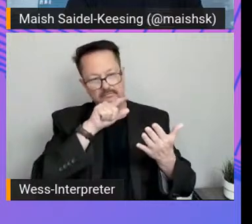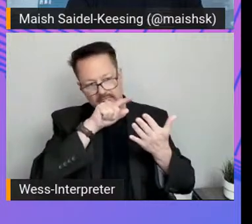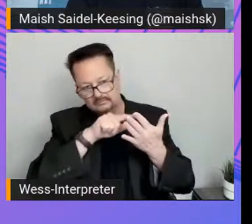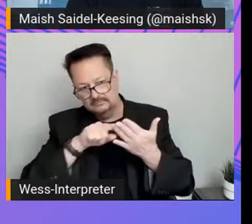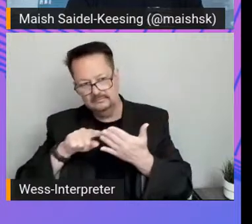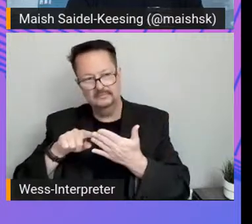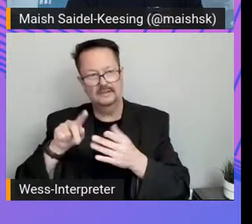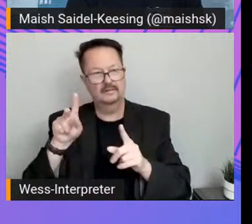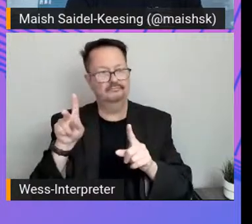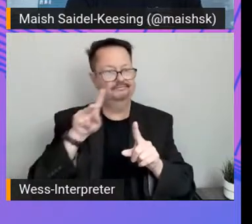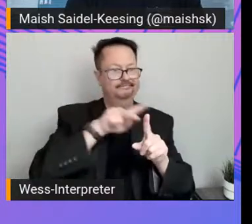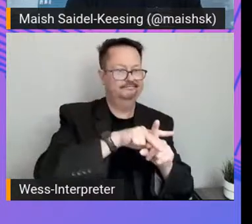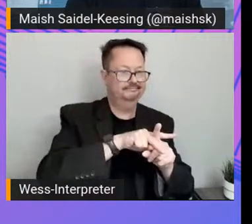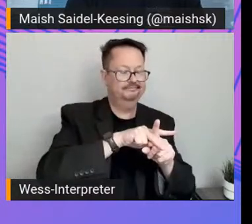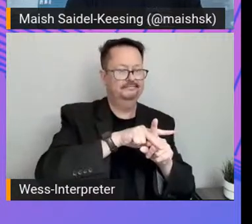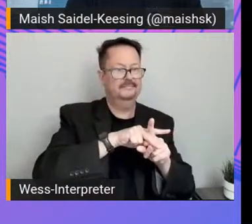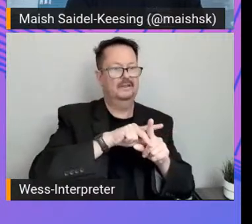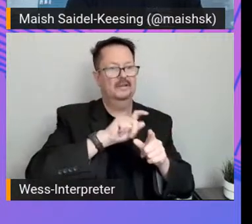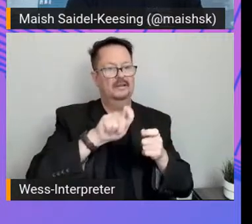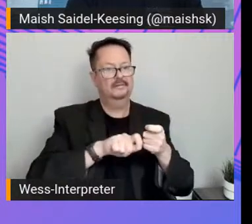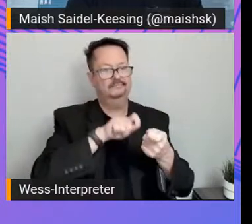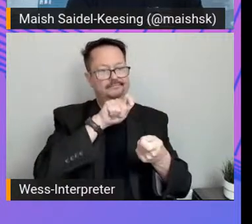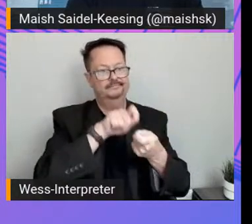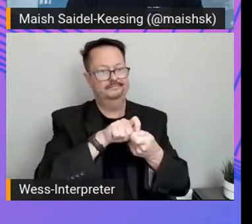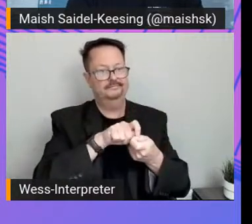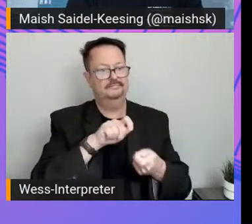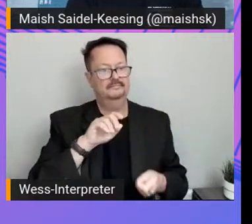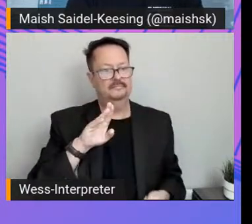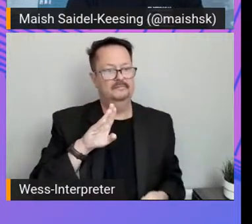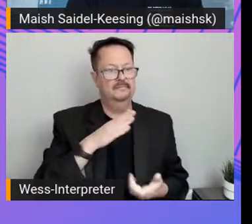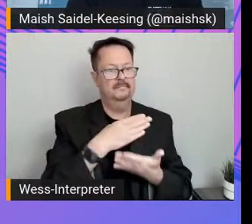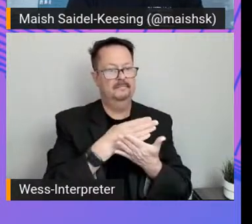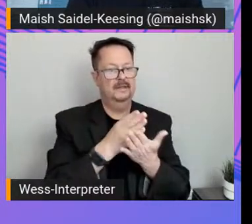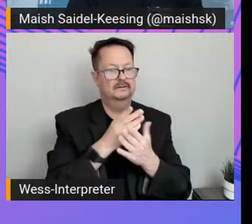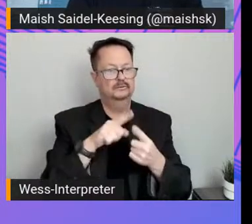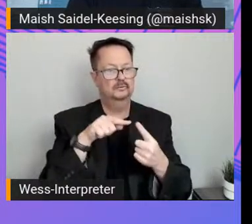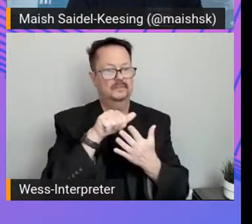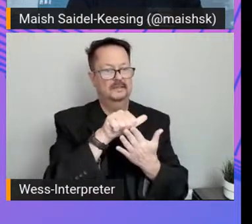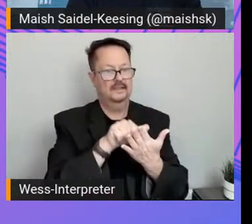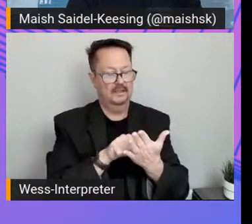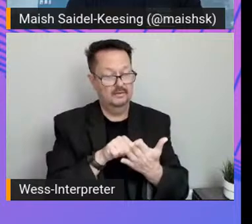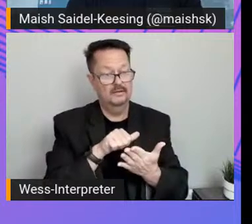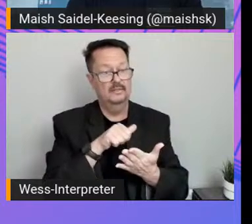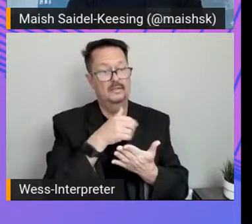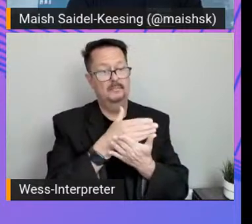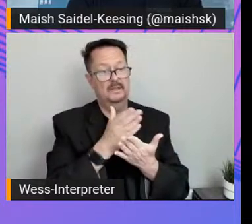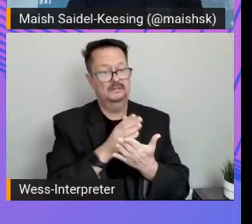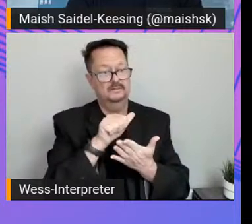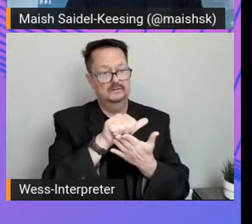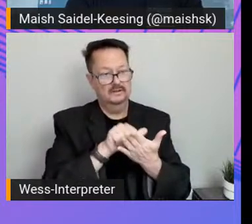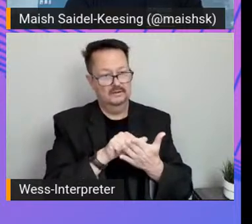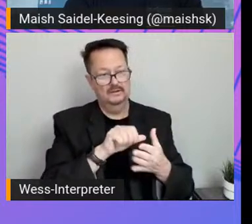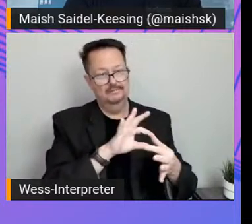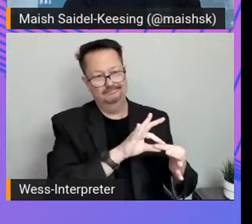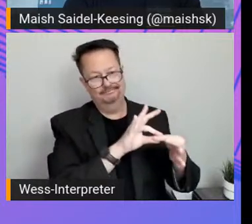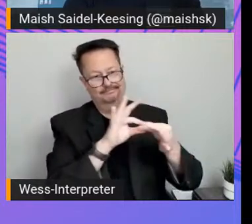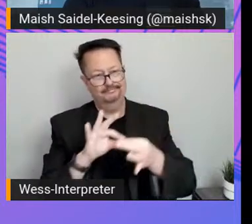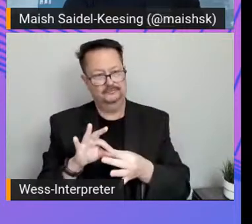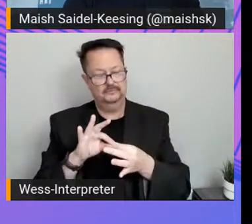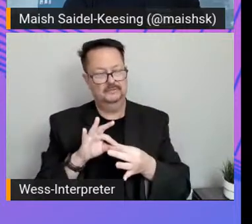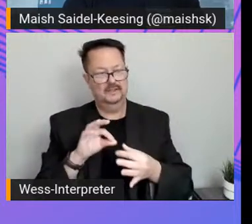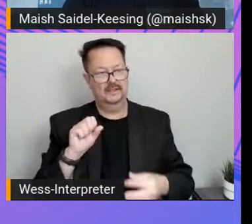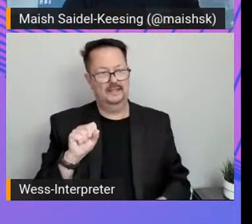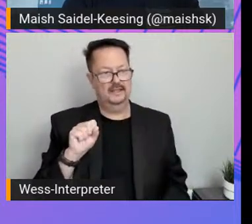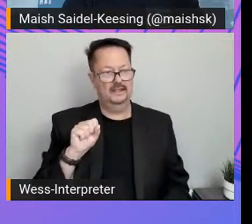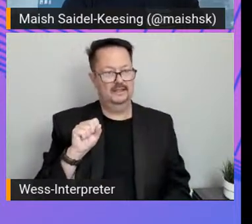a default budget to the account. The budget is then wired up to an SNS topic that